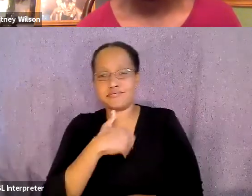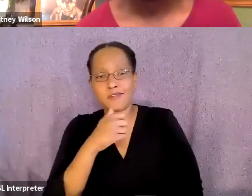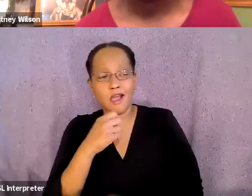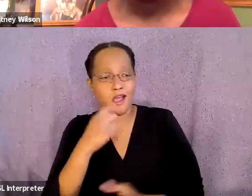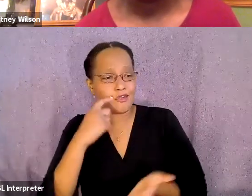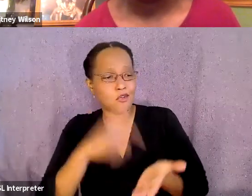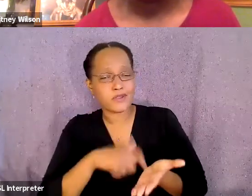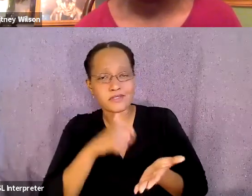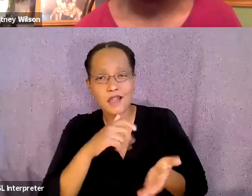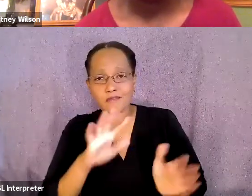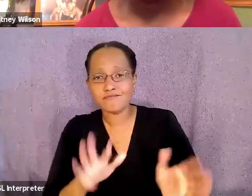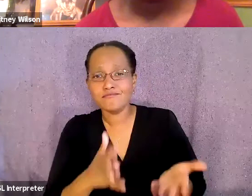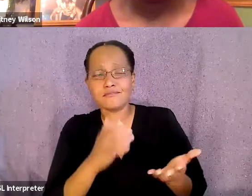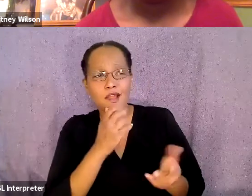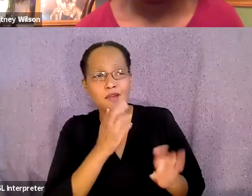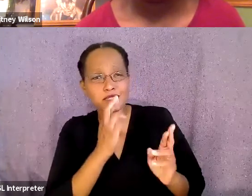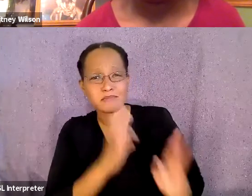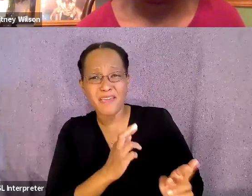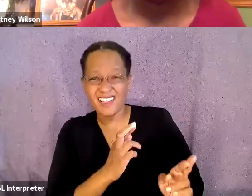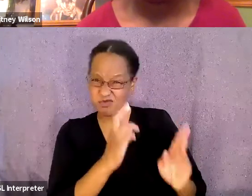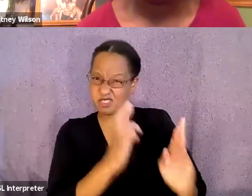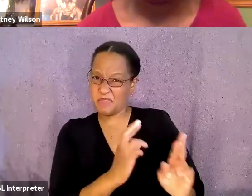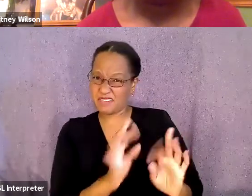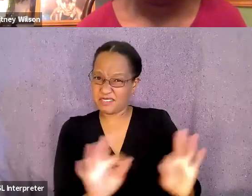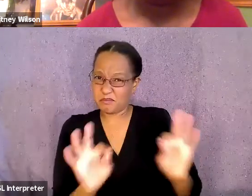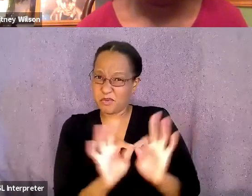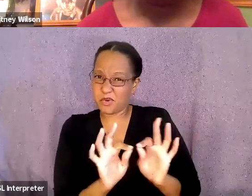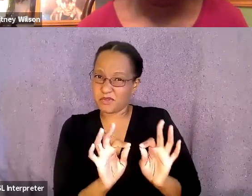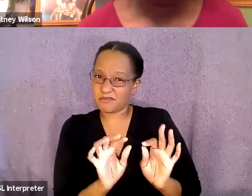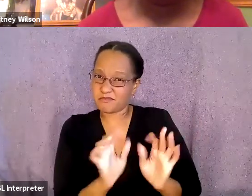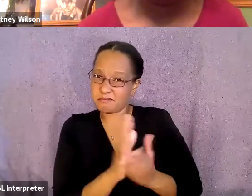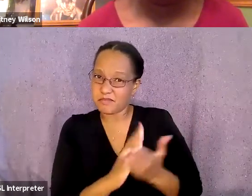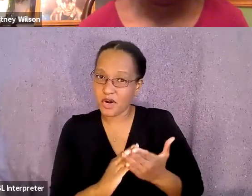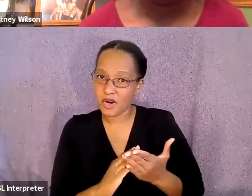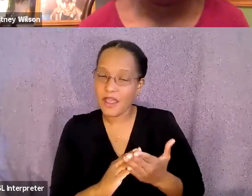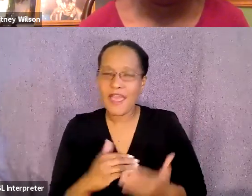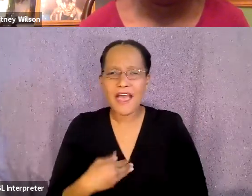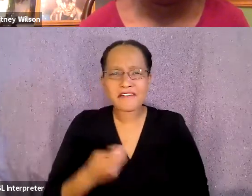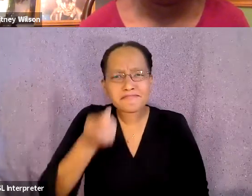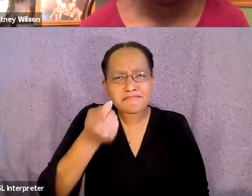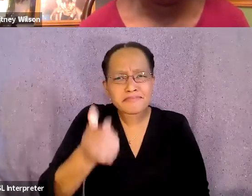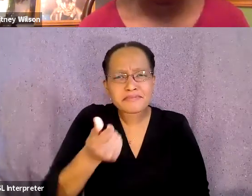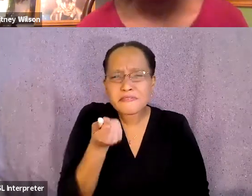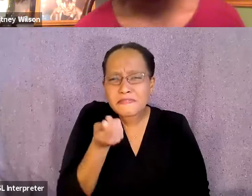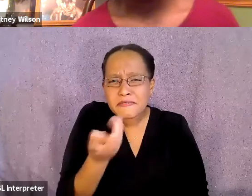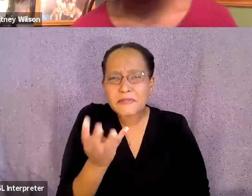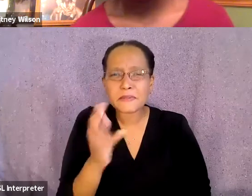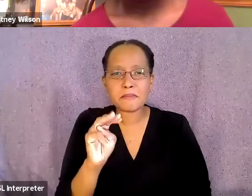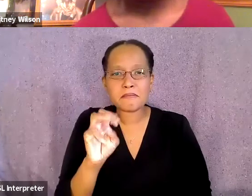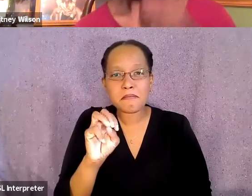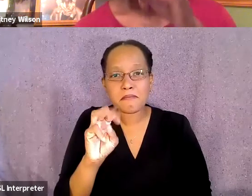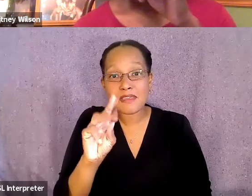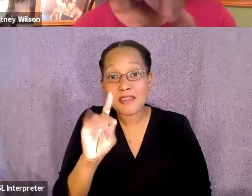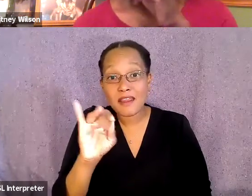The last one is key, respect. There are few media representations of us out there that displays these